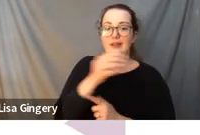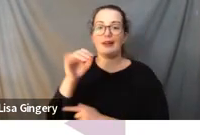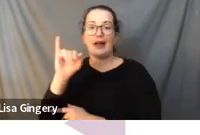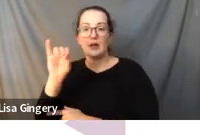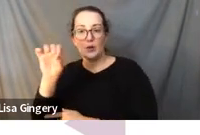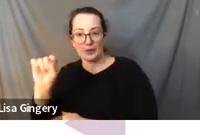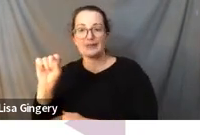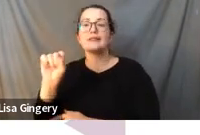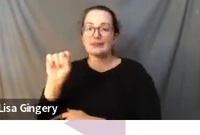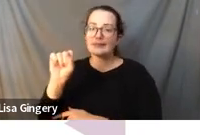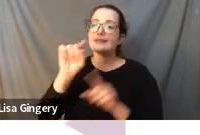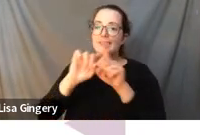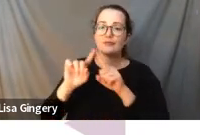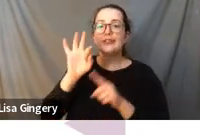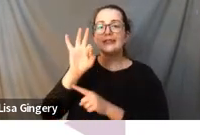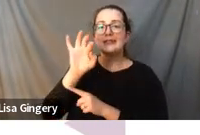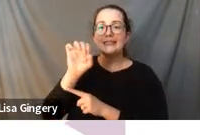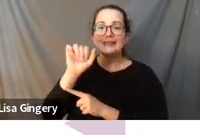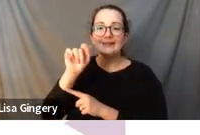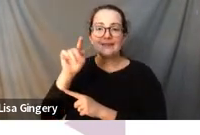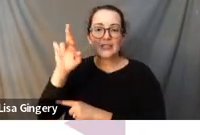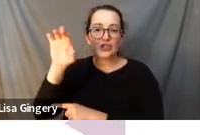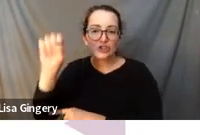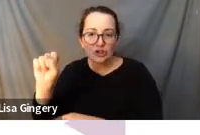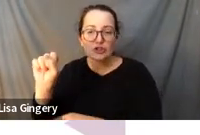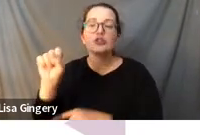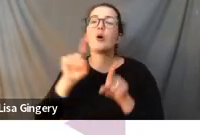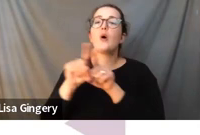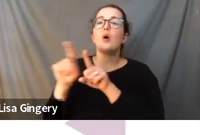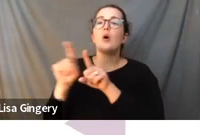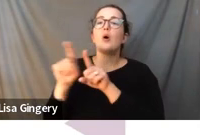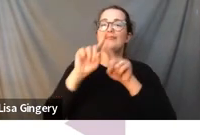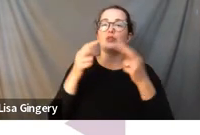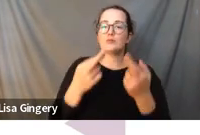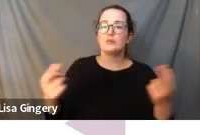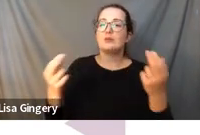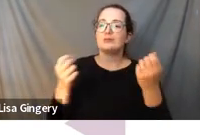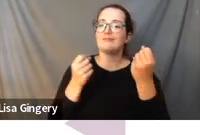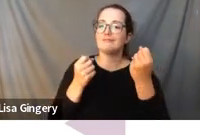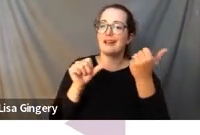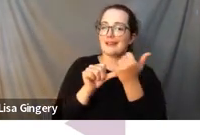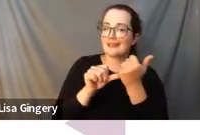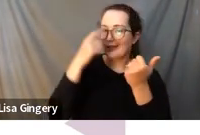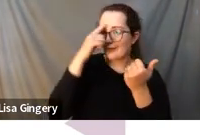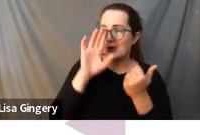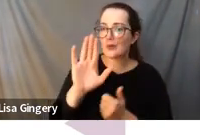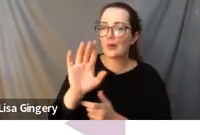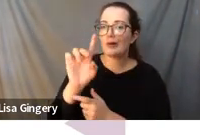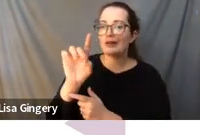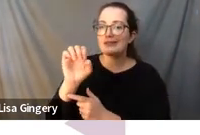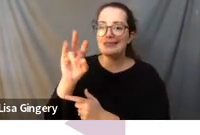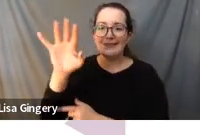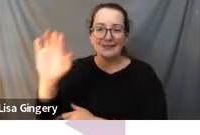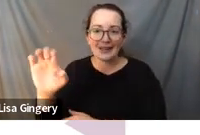products for social isolation, and then other resources and assistance with your device. So for example, Apple classes and